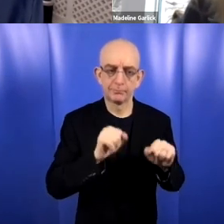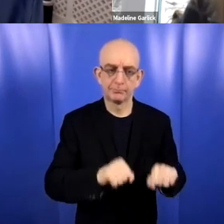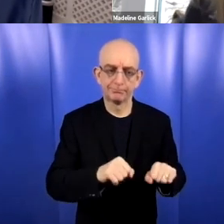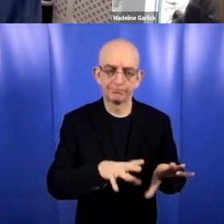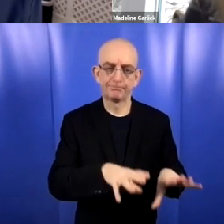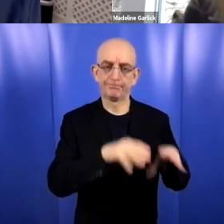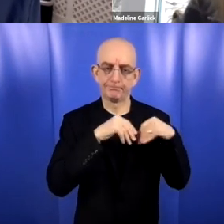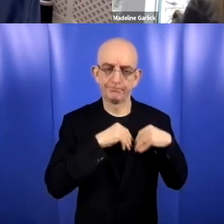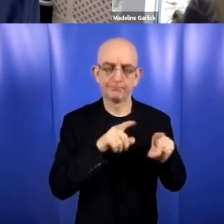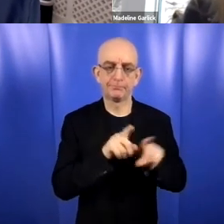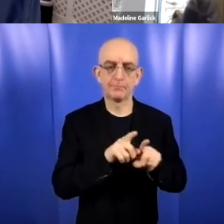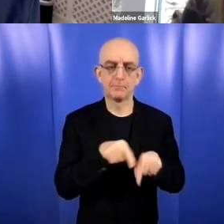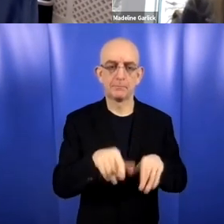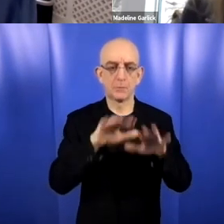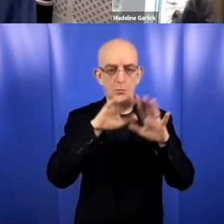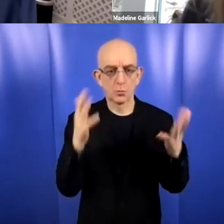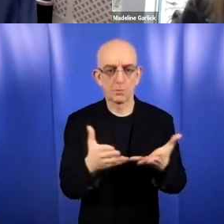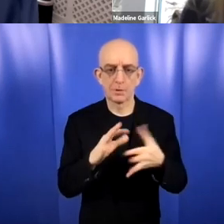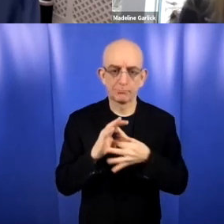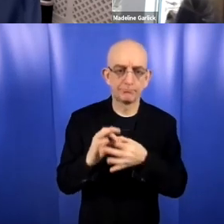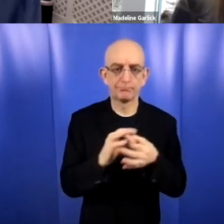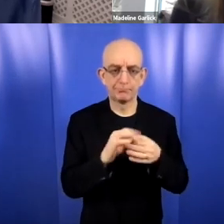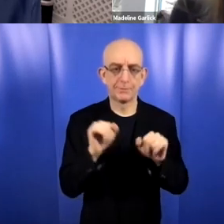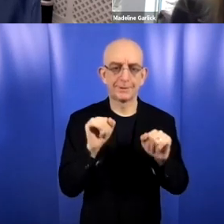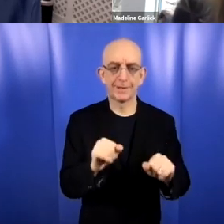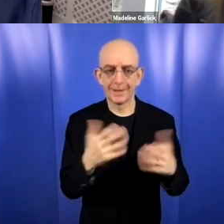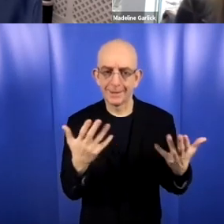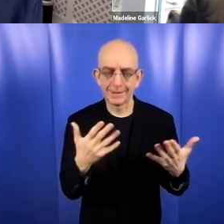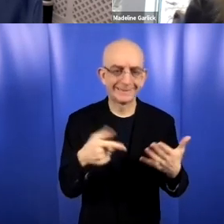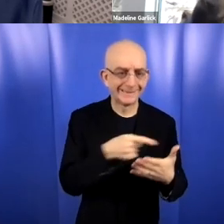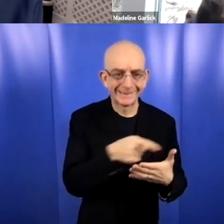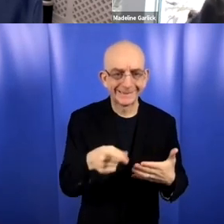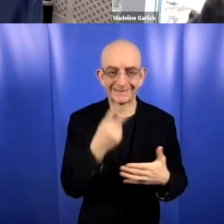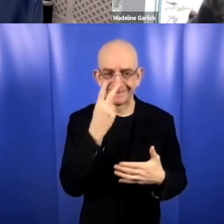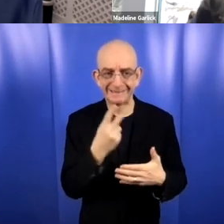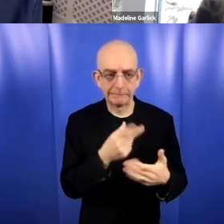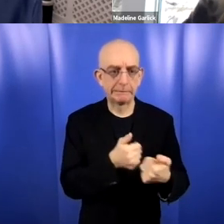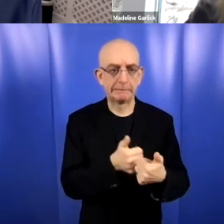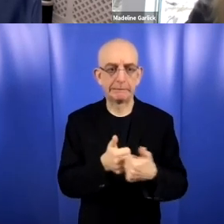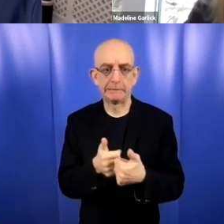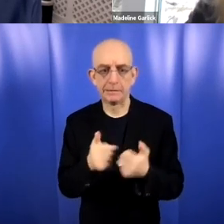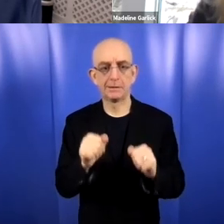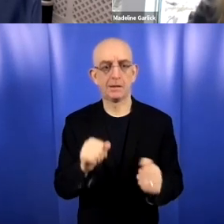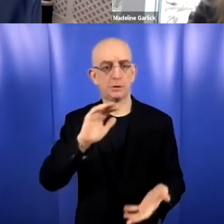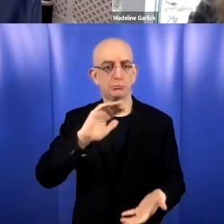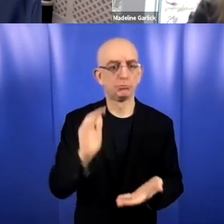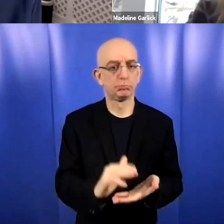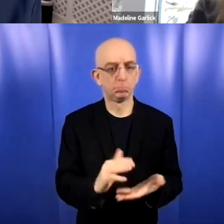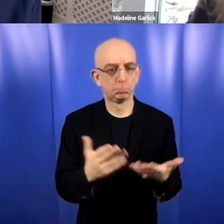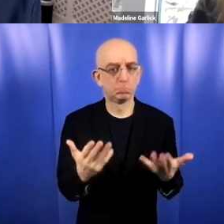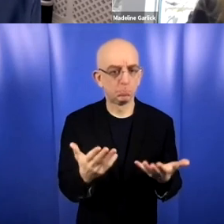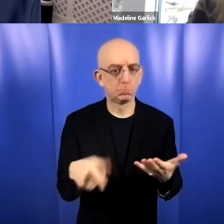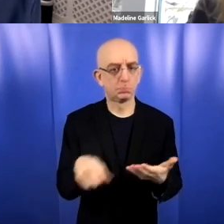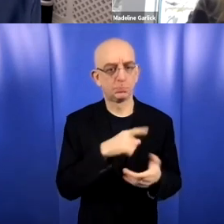really need to do better as an international community as a whole. In 2015, the annual